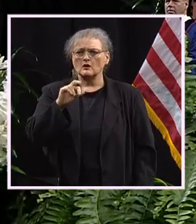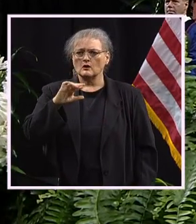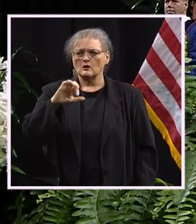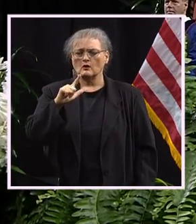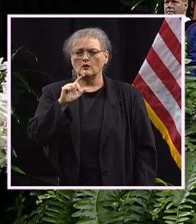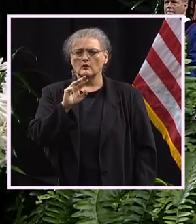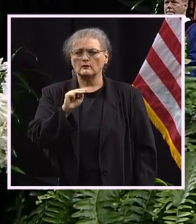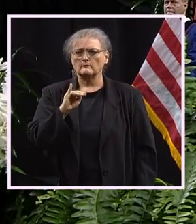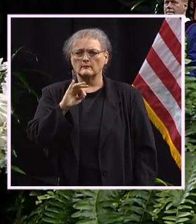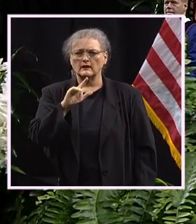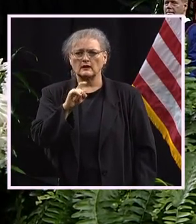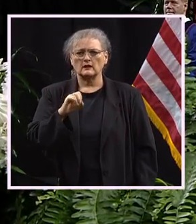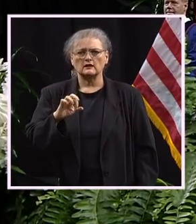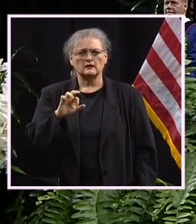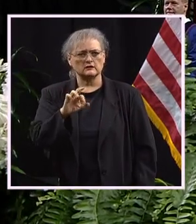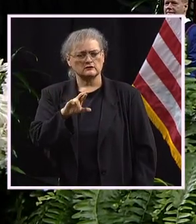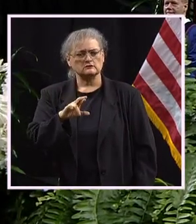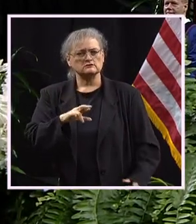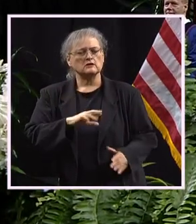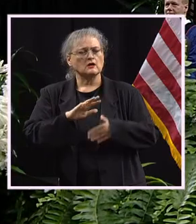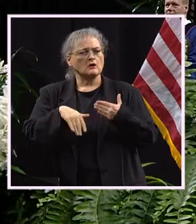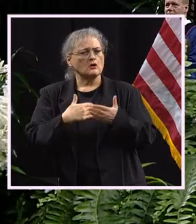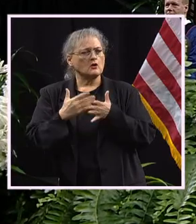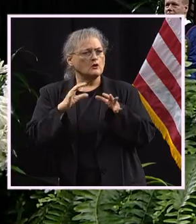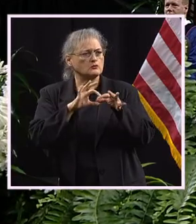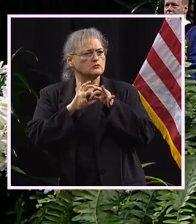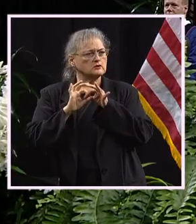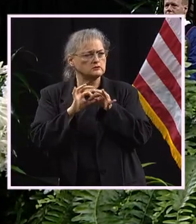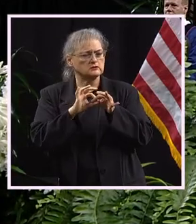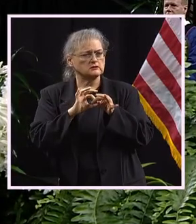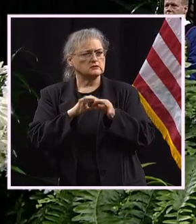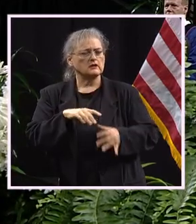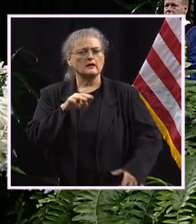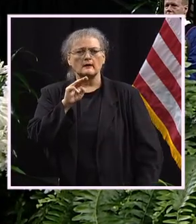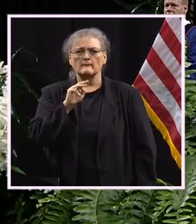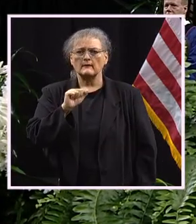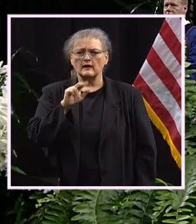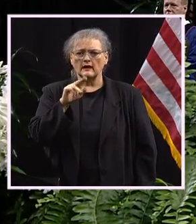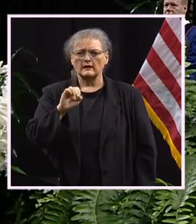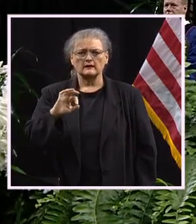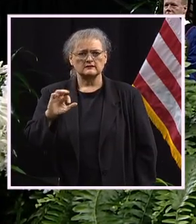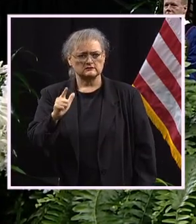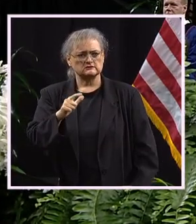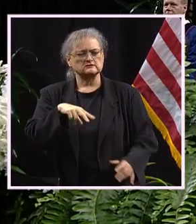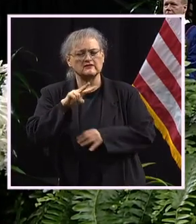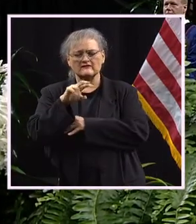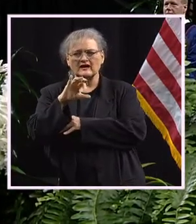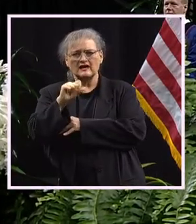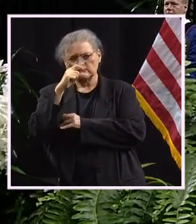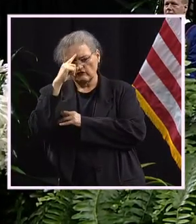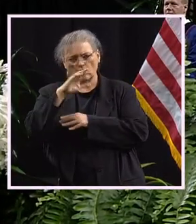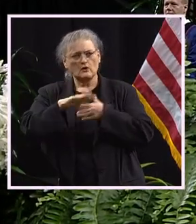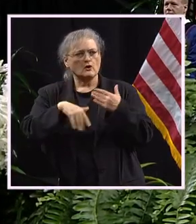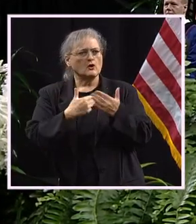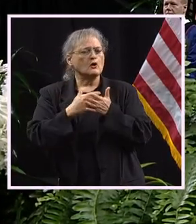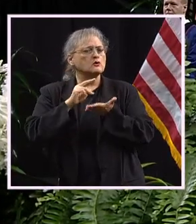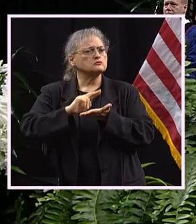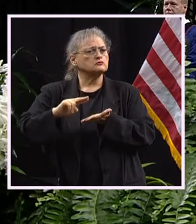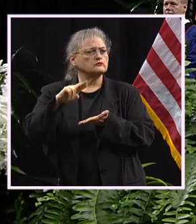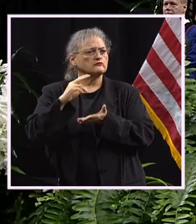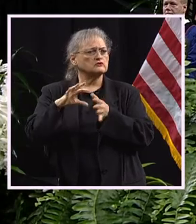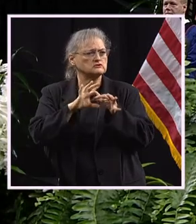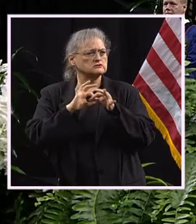Vice President of Development and Alumni Relations. Teresa Nino, Vice President for University Relations.